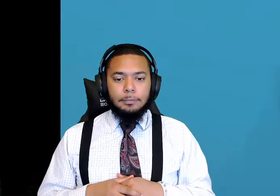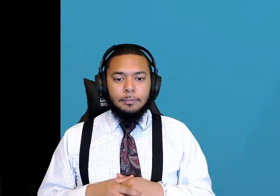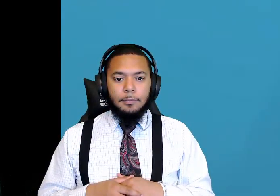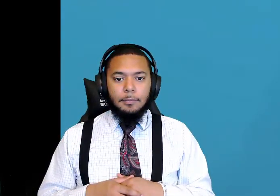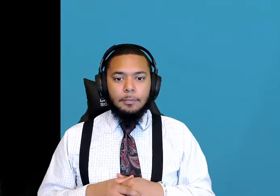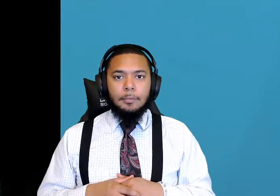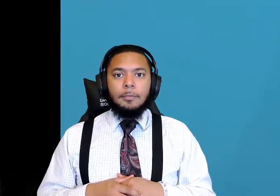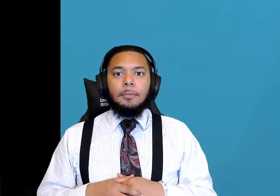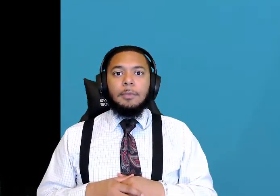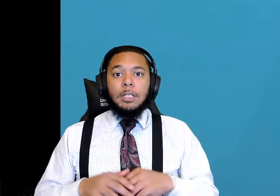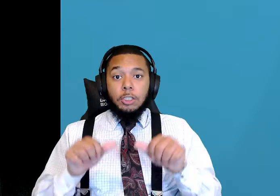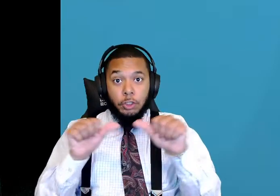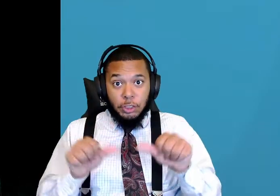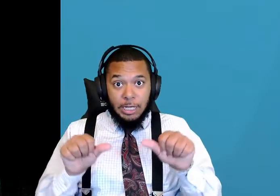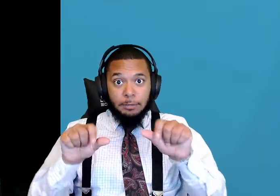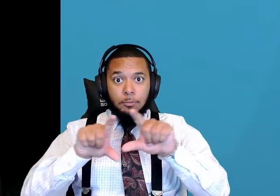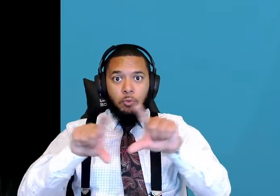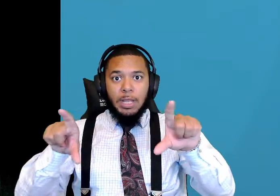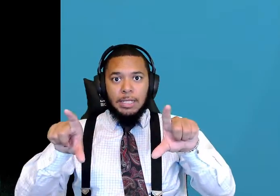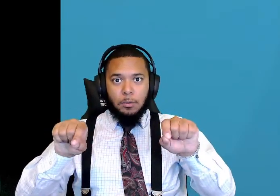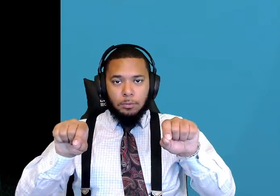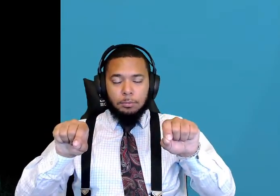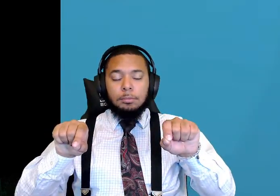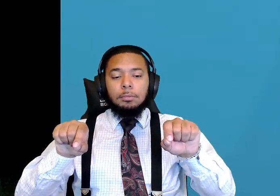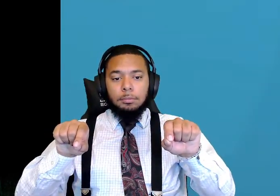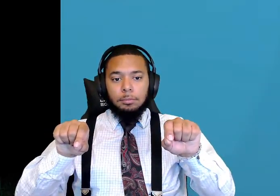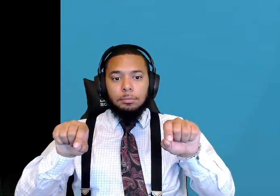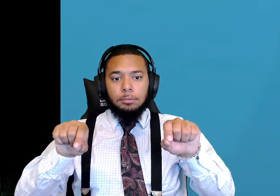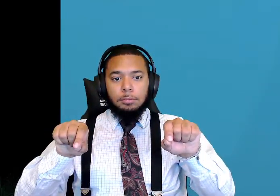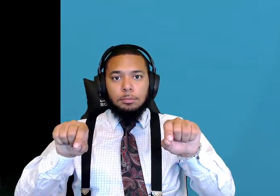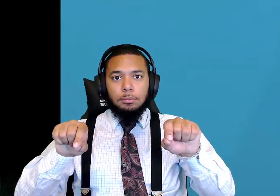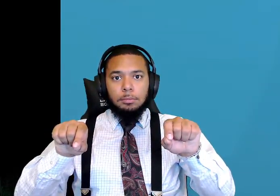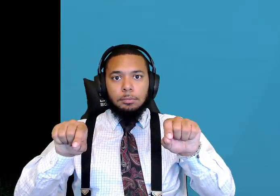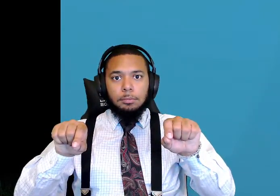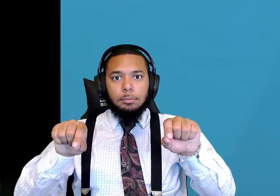Rectangular in shape. They'll have the date.